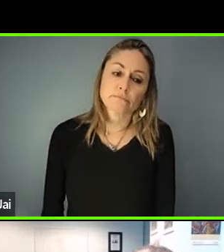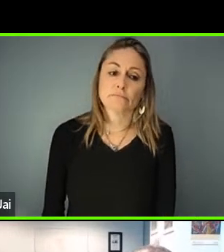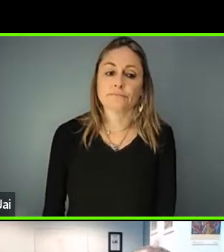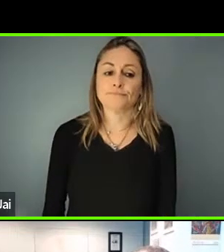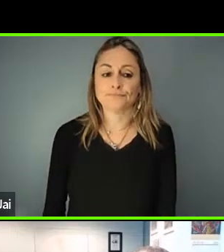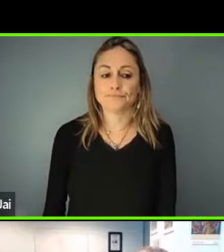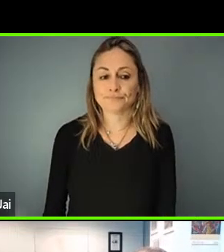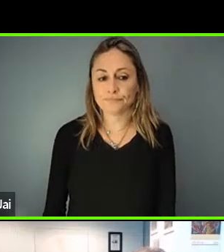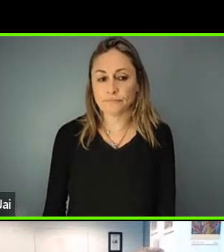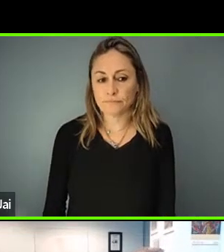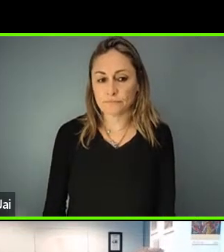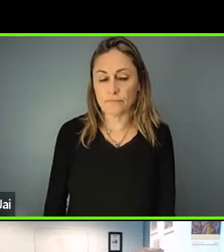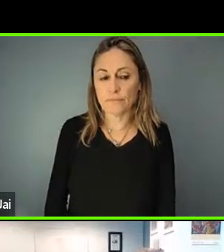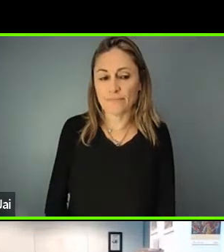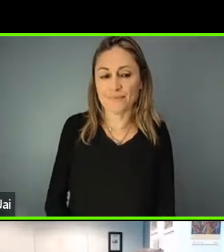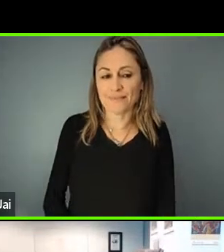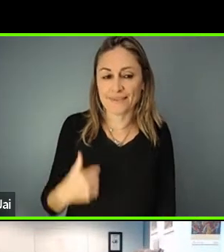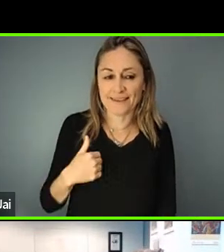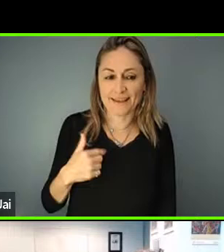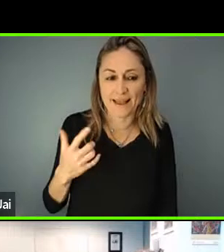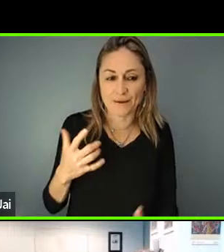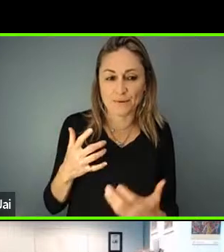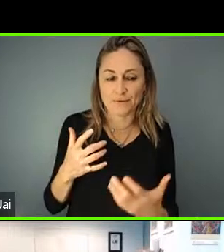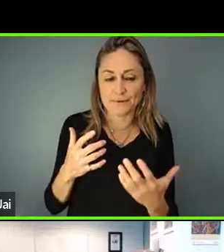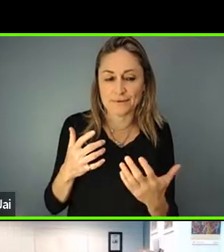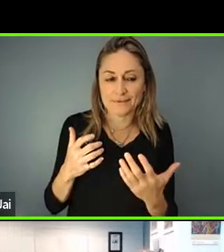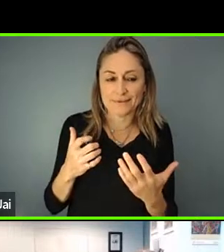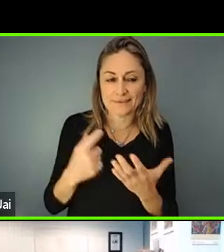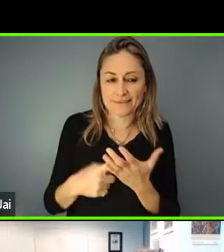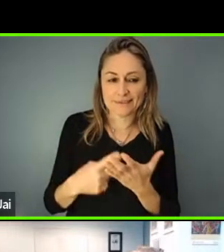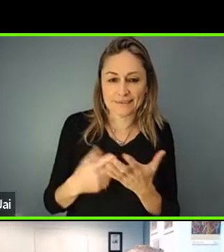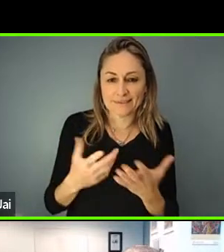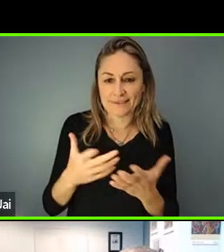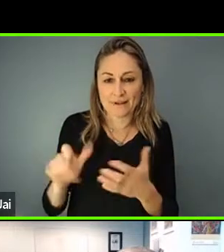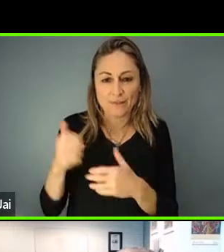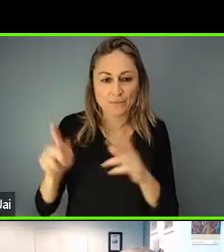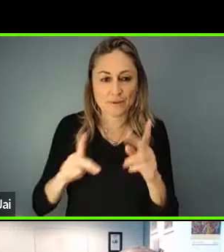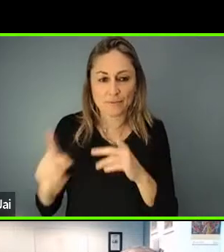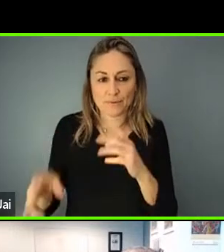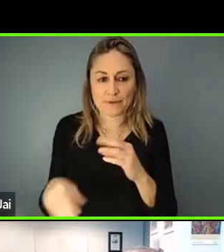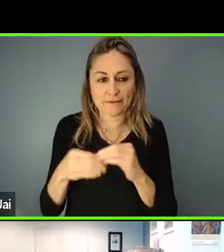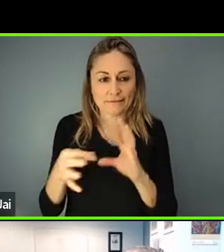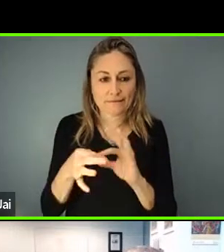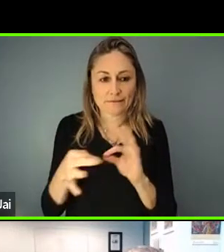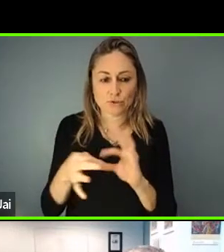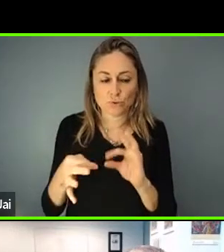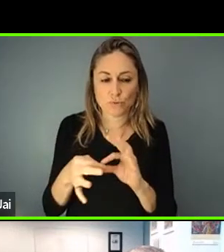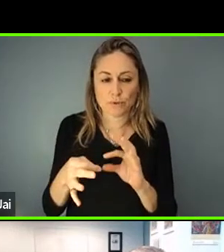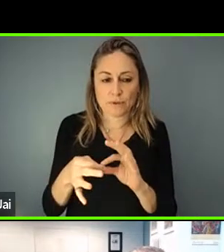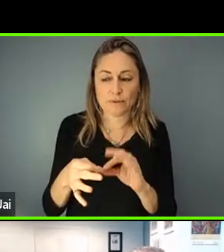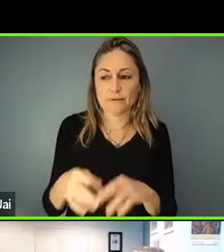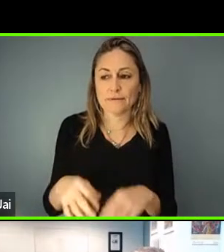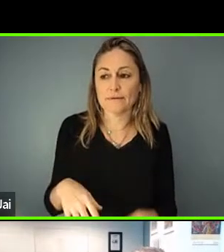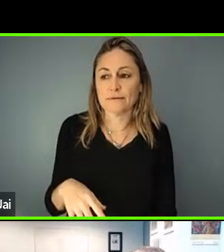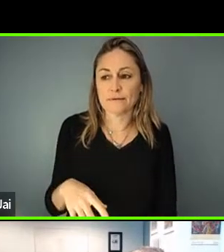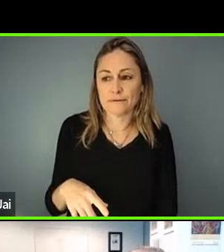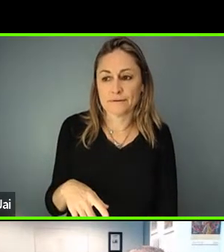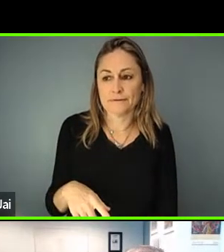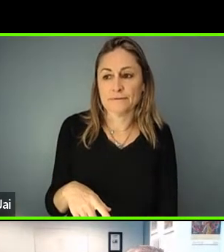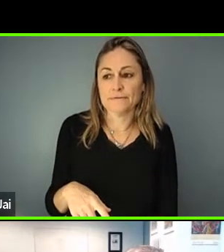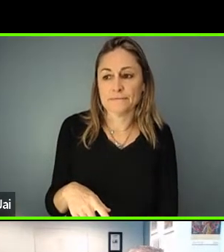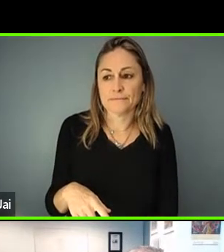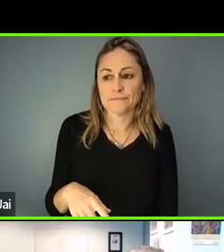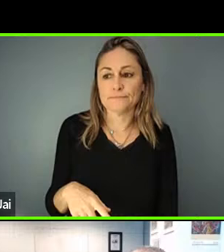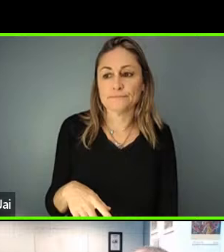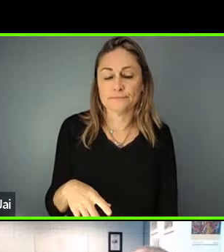So, David, I'll tackle that, and others can join in. The first thing that we